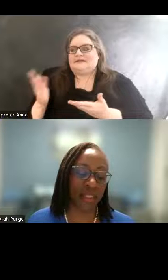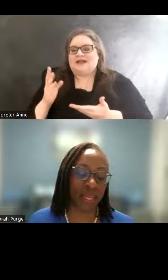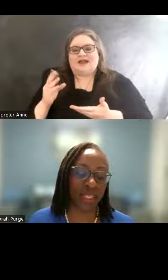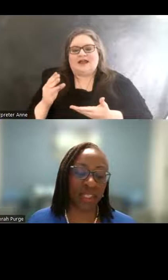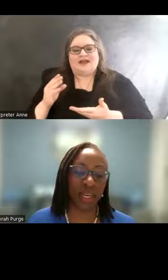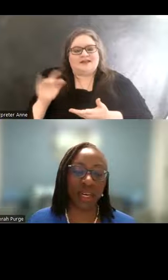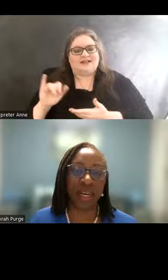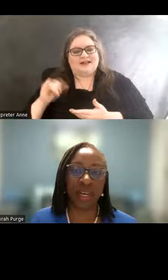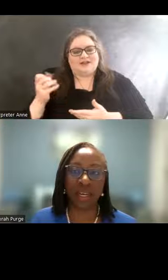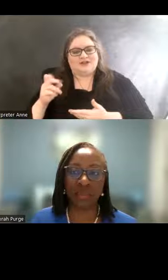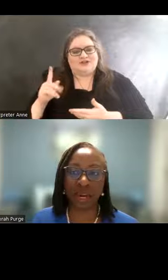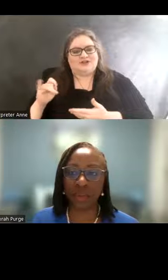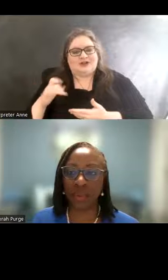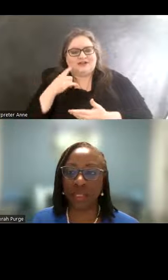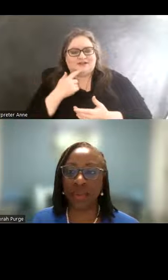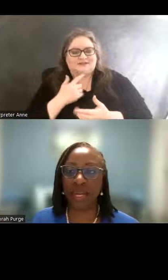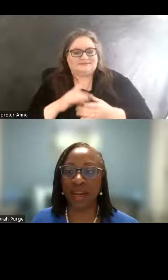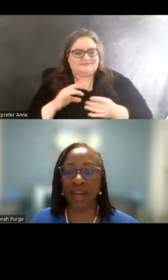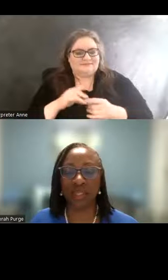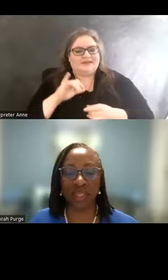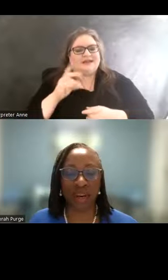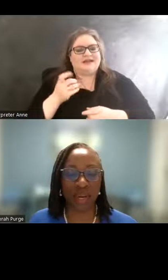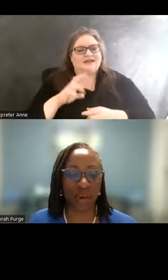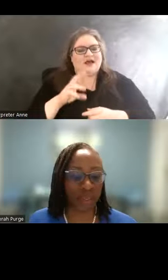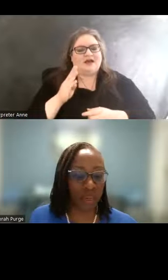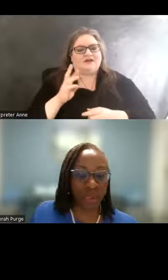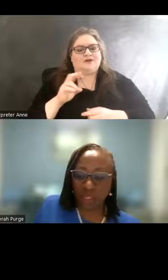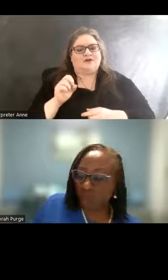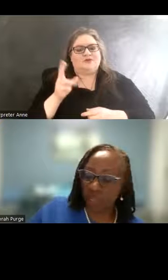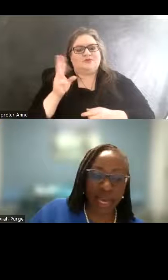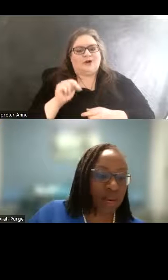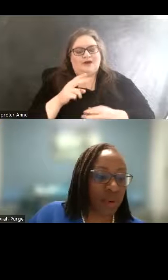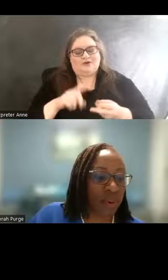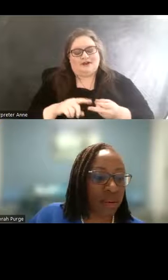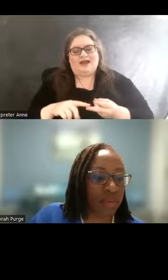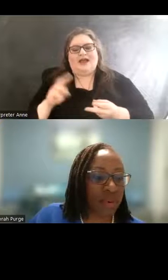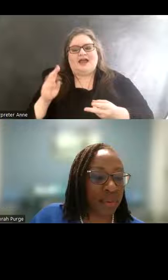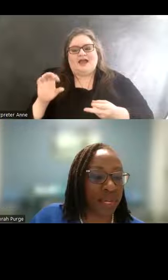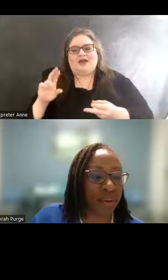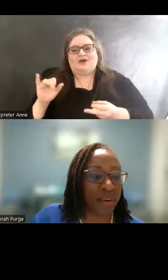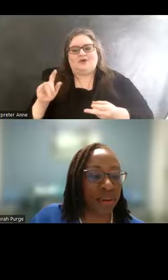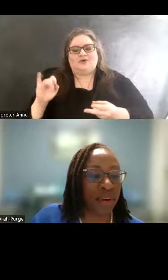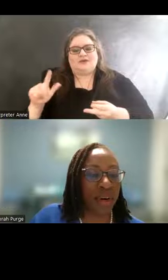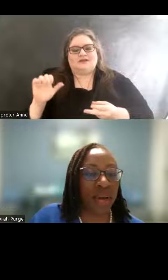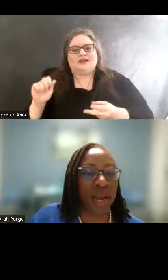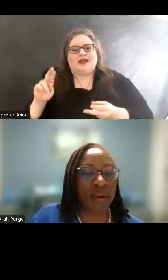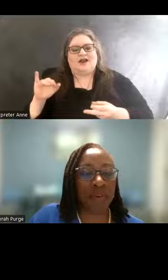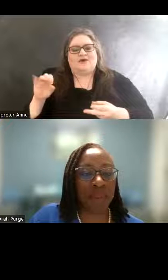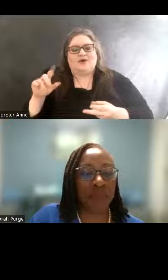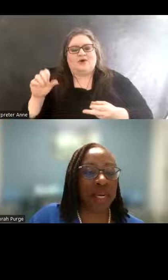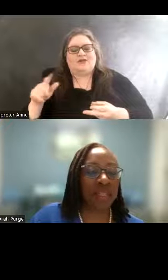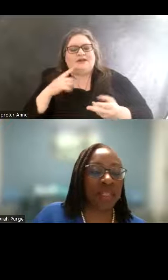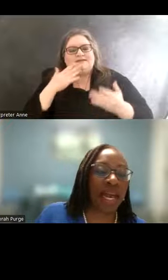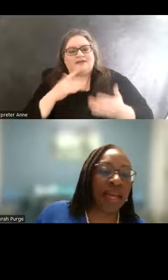Jackie just mentioned, Dr. Brown, who will be speaking, and Crystal Areola. So we just want to thank everyone for being here and